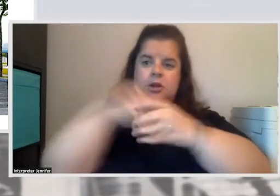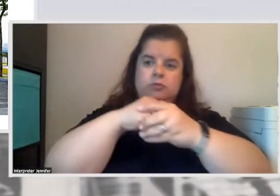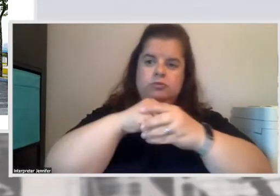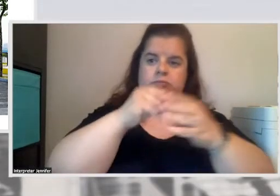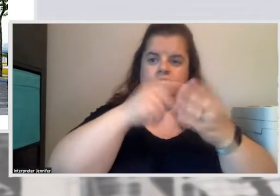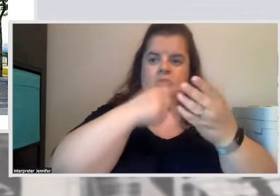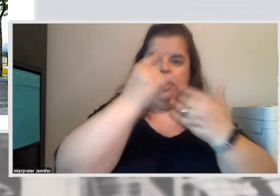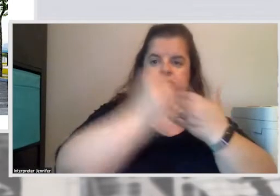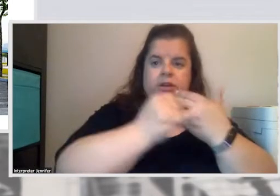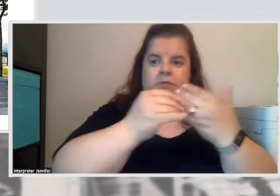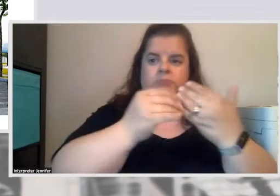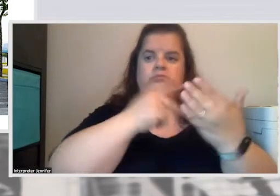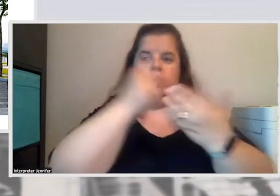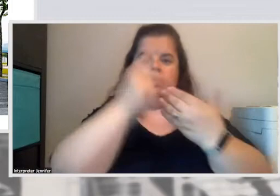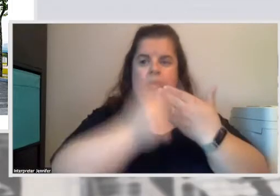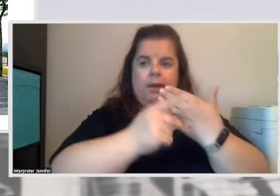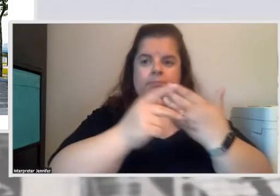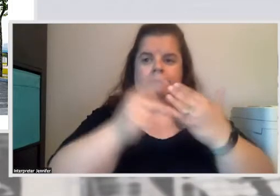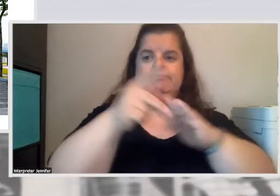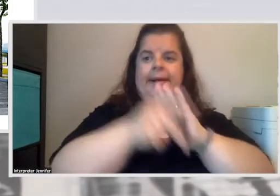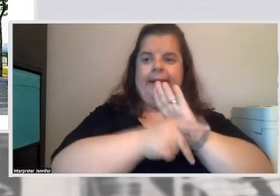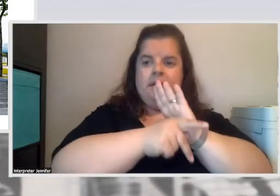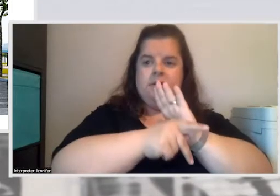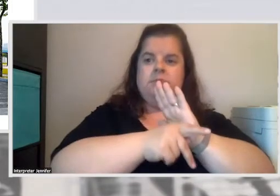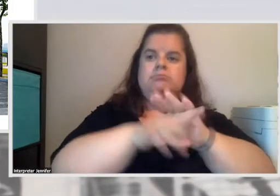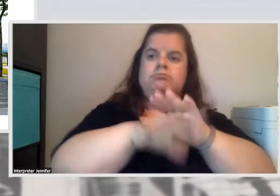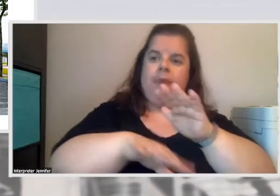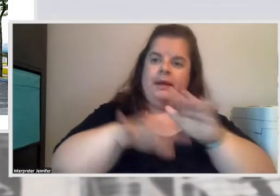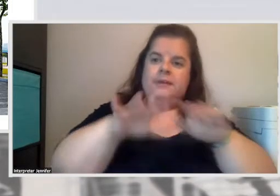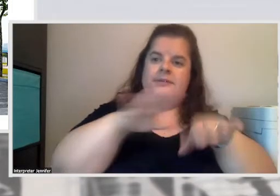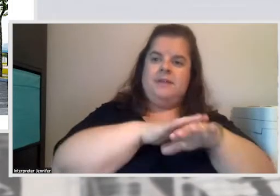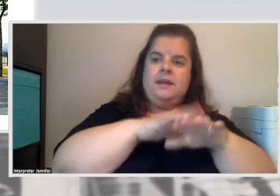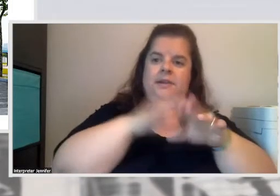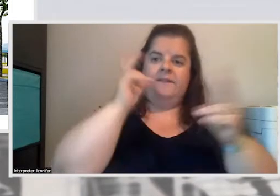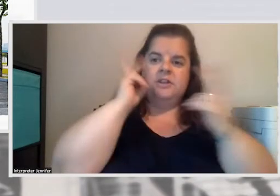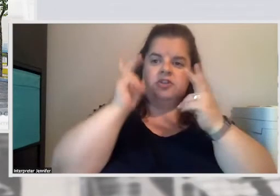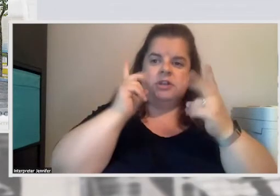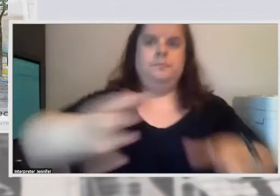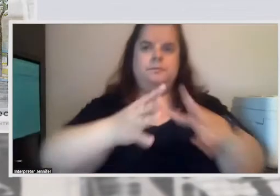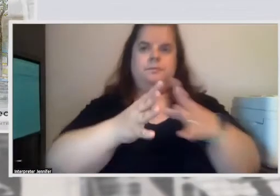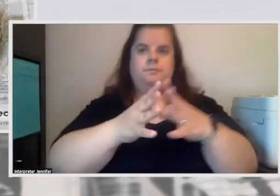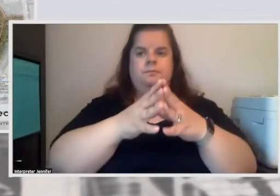and policy that's based on vision for the, that was created by the community.